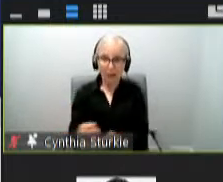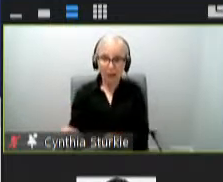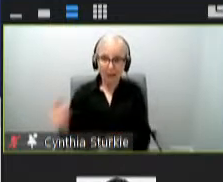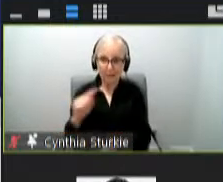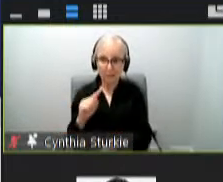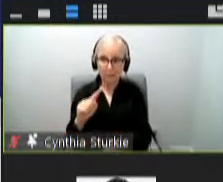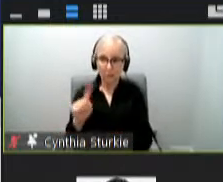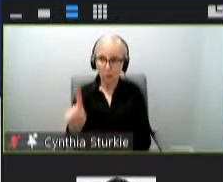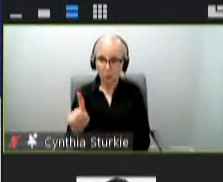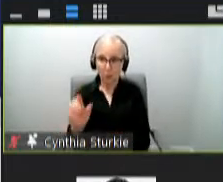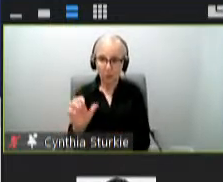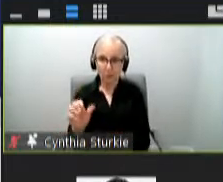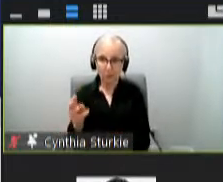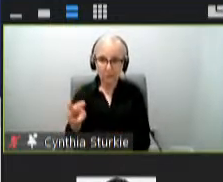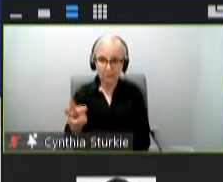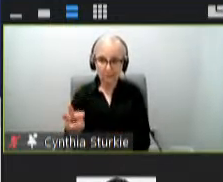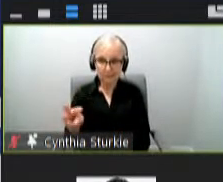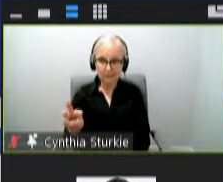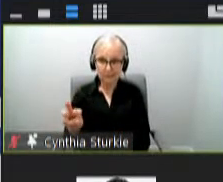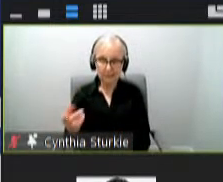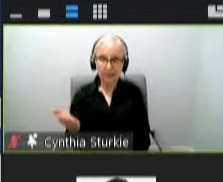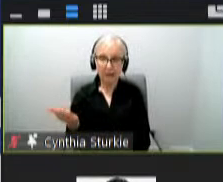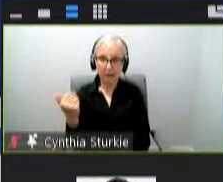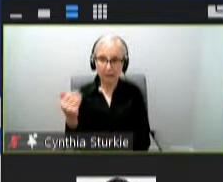trend. Next slide, please.